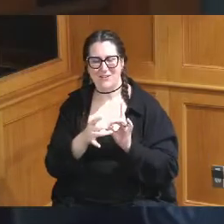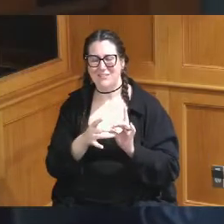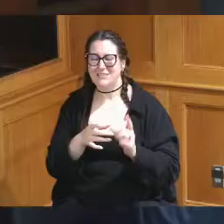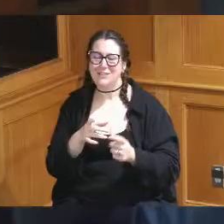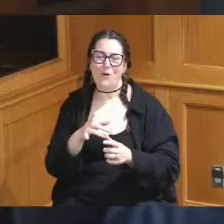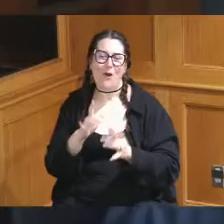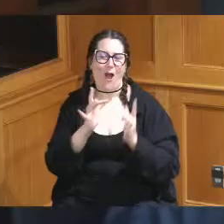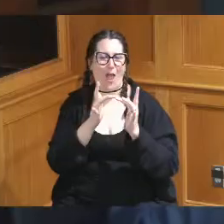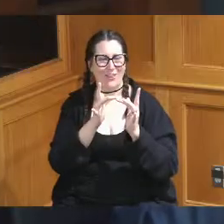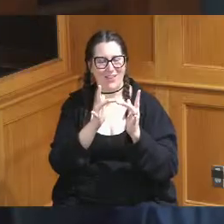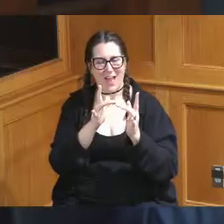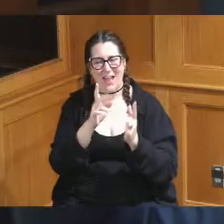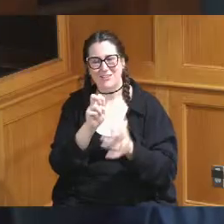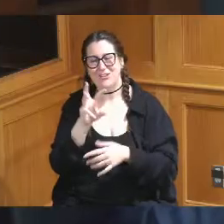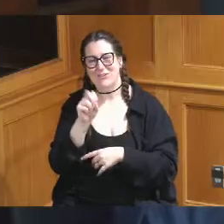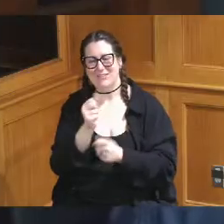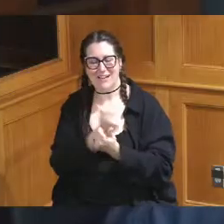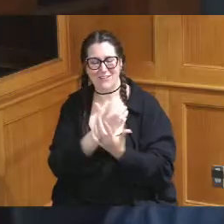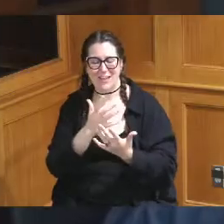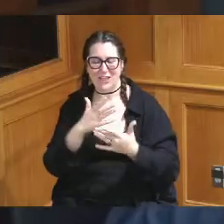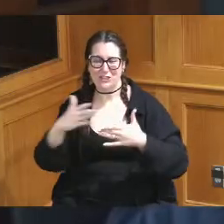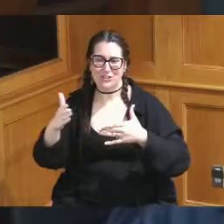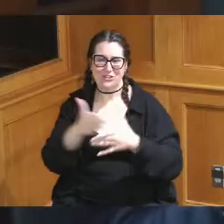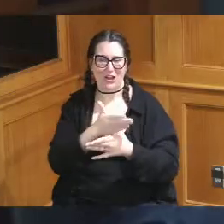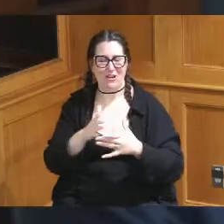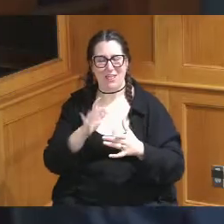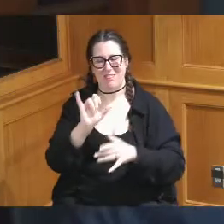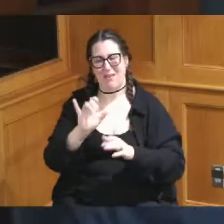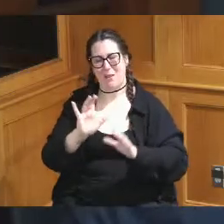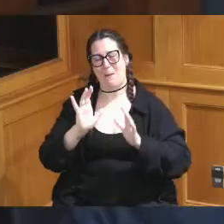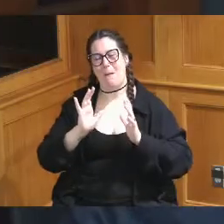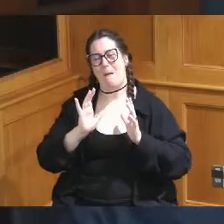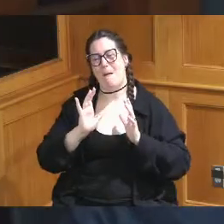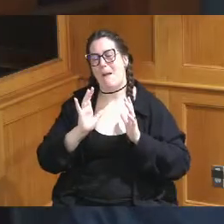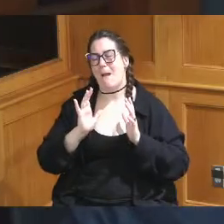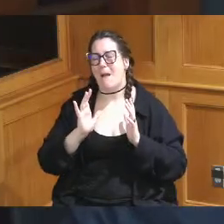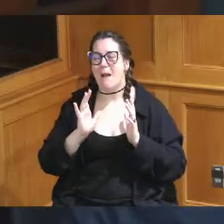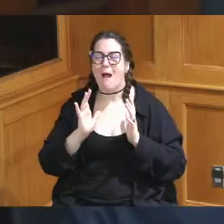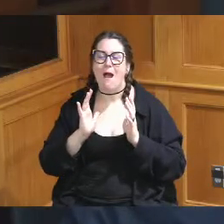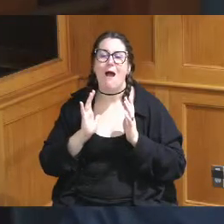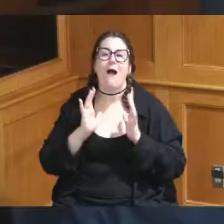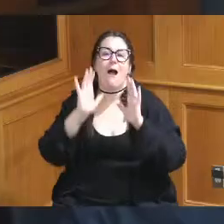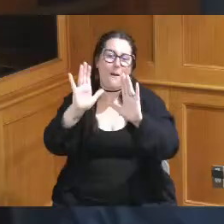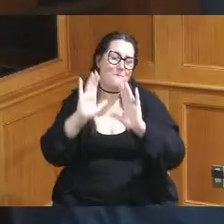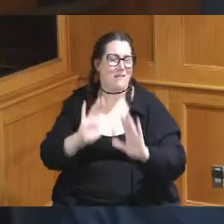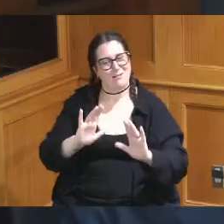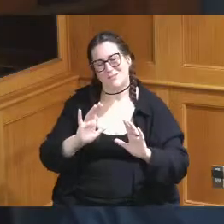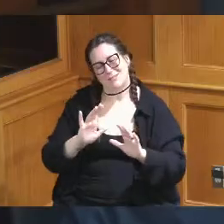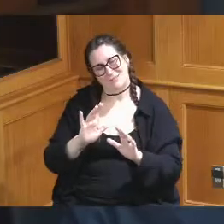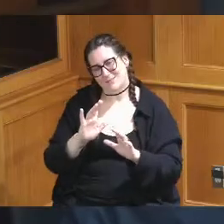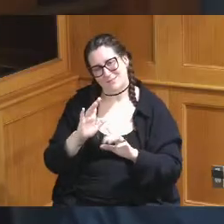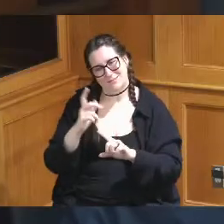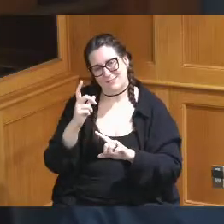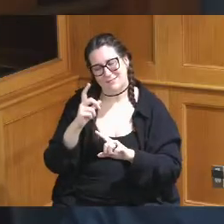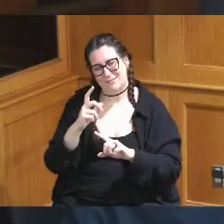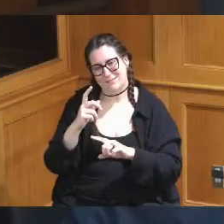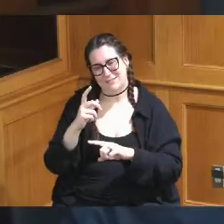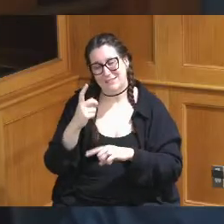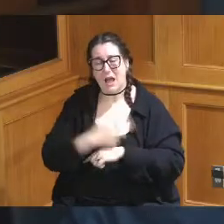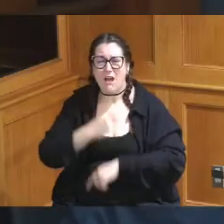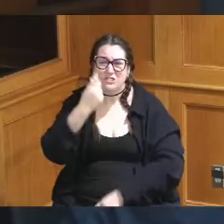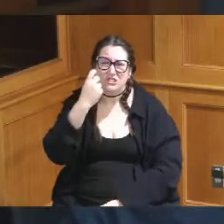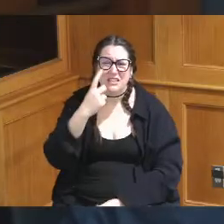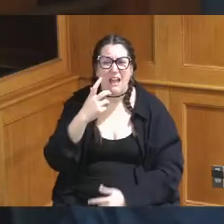sharing the great day that we had at the Cincinnati Black Music Walk of Fame. And I want to thank everybody, because it was super hot,